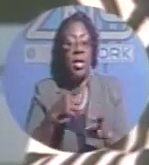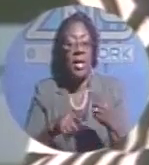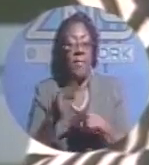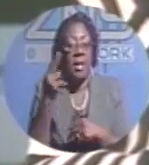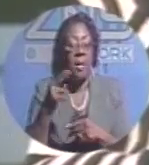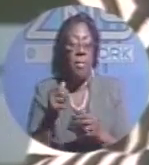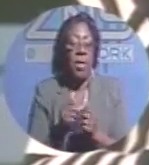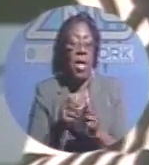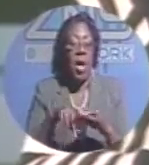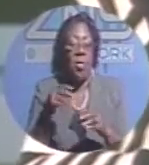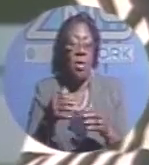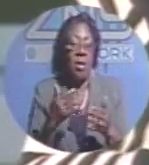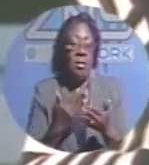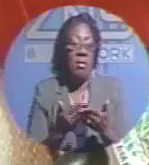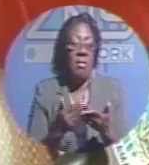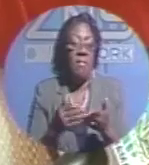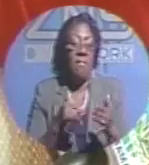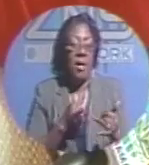a fight.